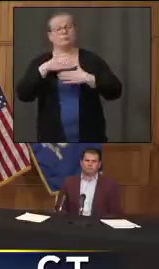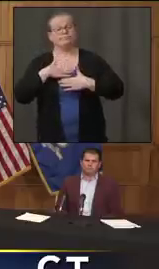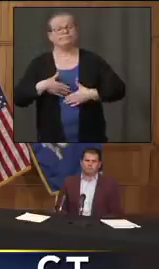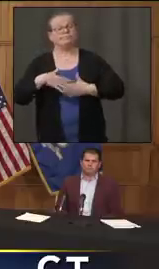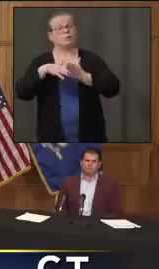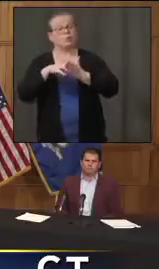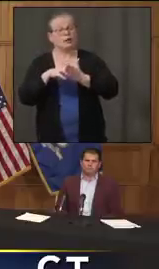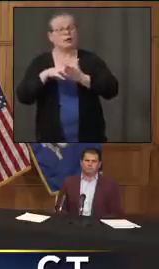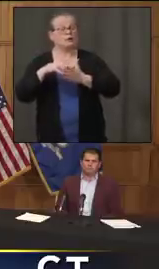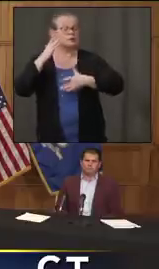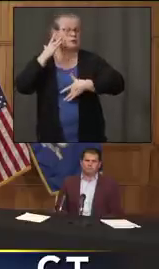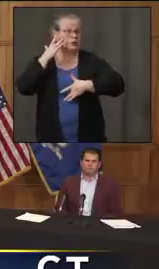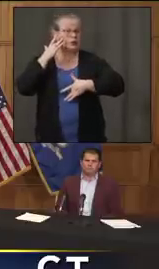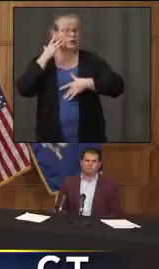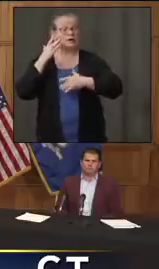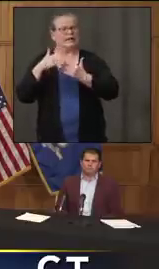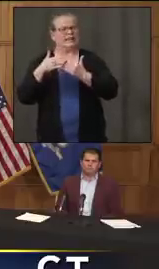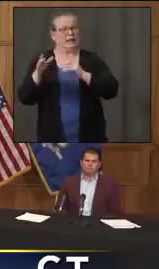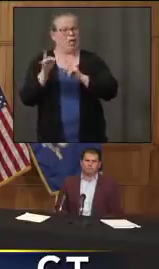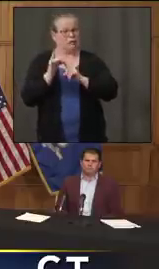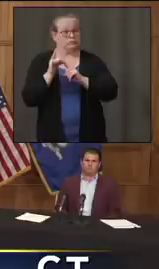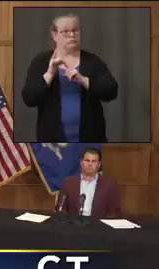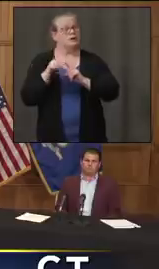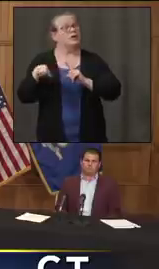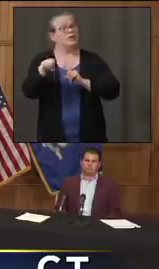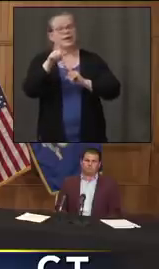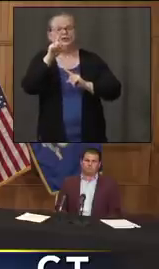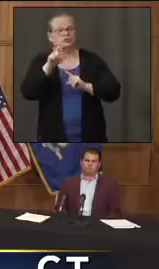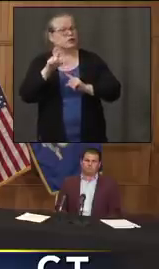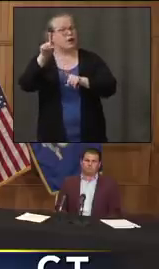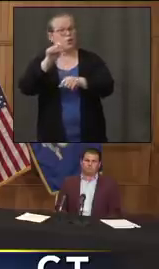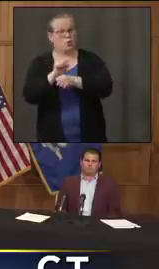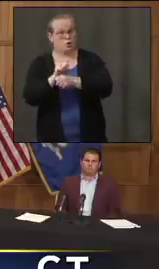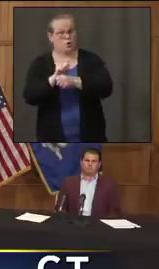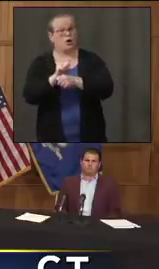unemployment should their workplace call them back?